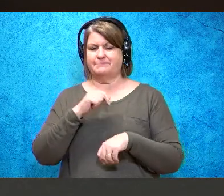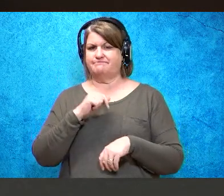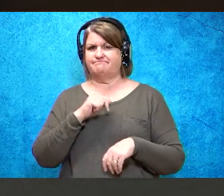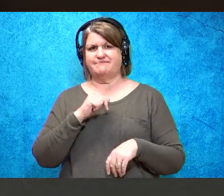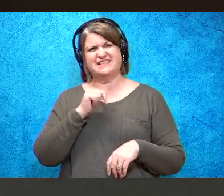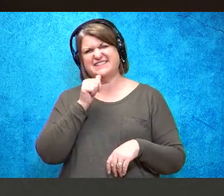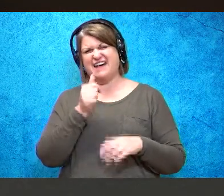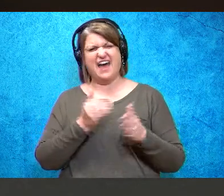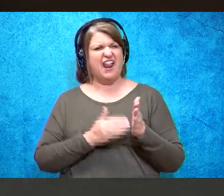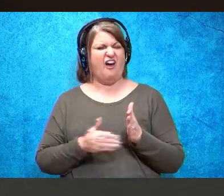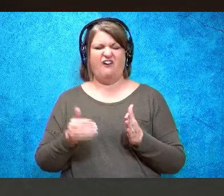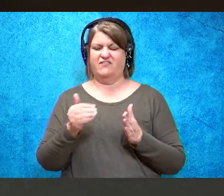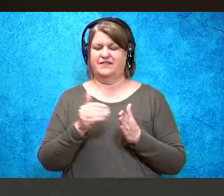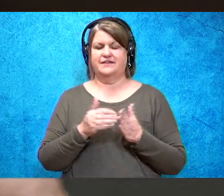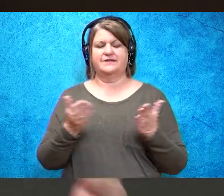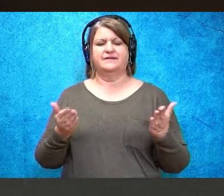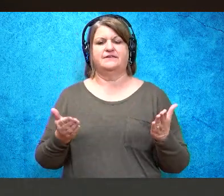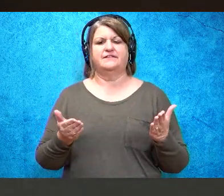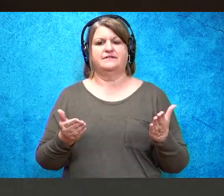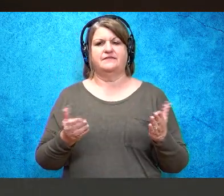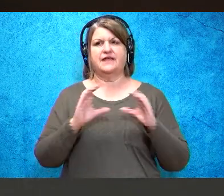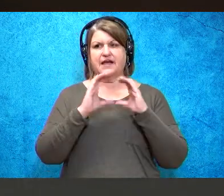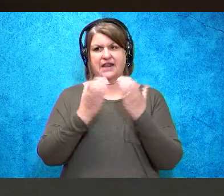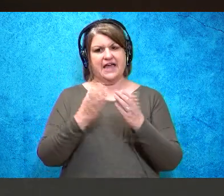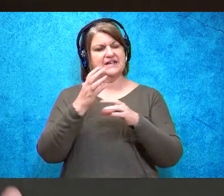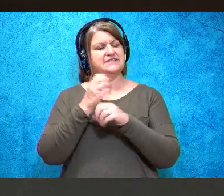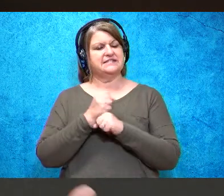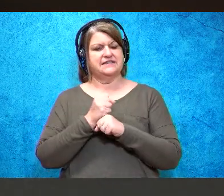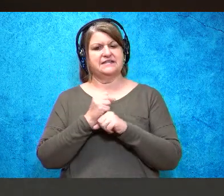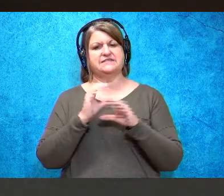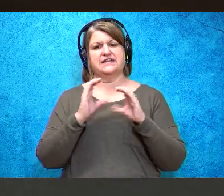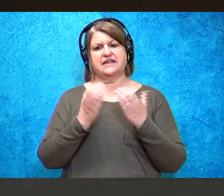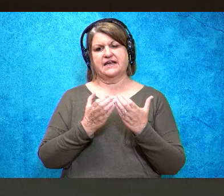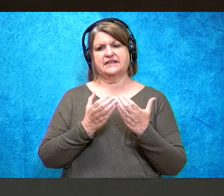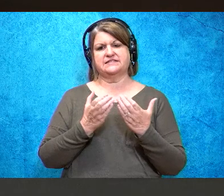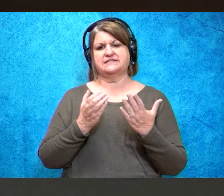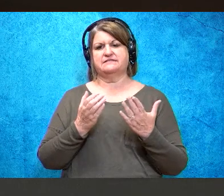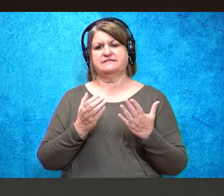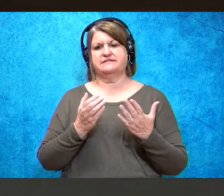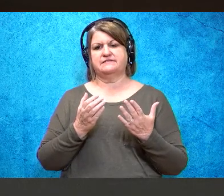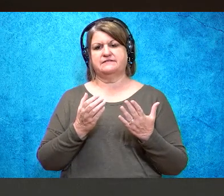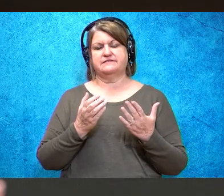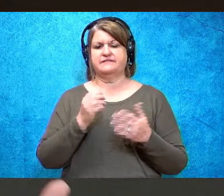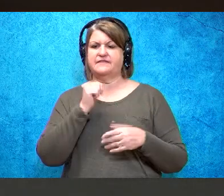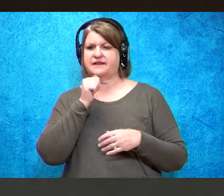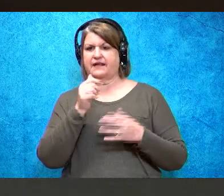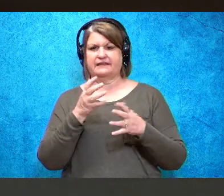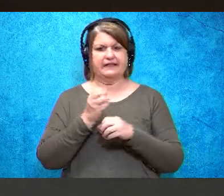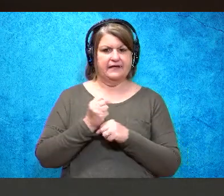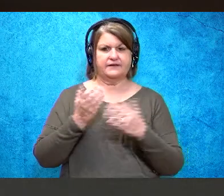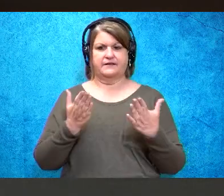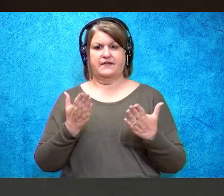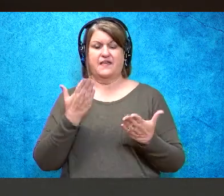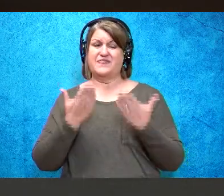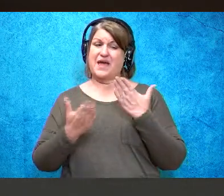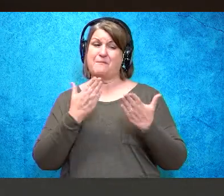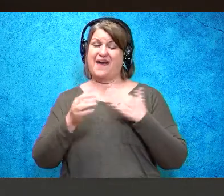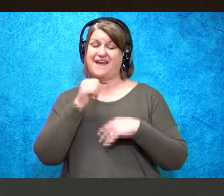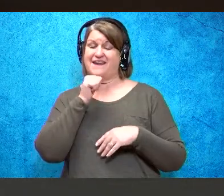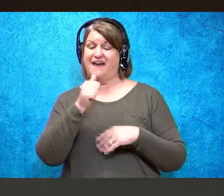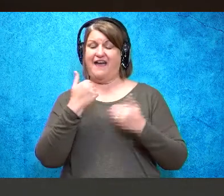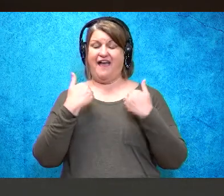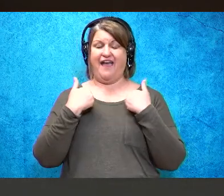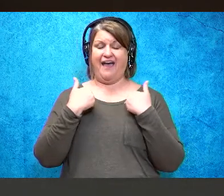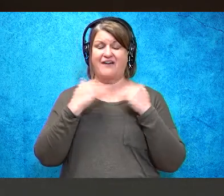child that just never gets a class that they're hoping that they get. They may not get it in the semester or the year that they want it, but